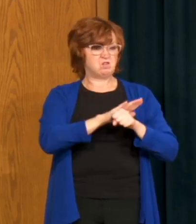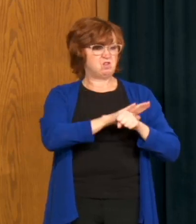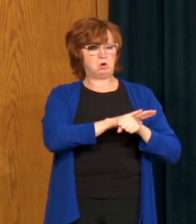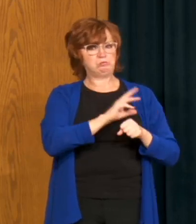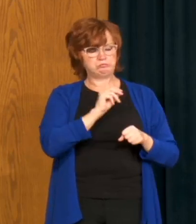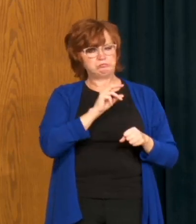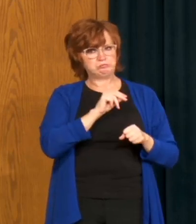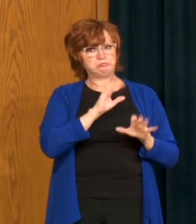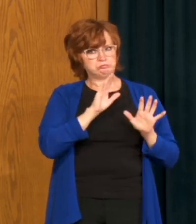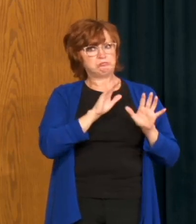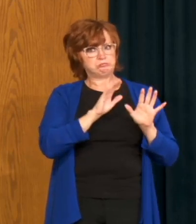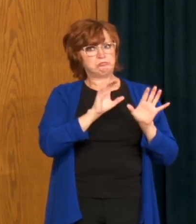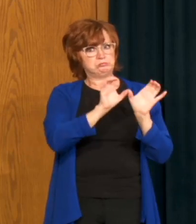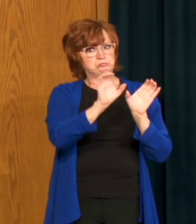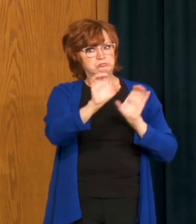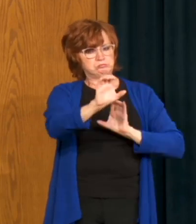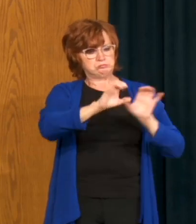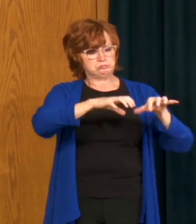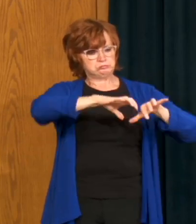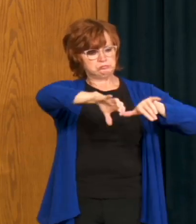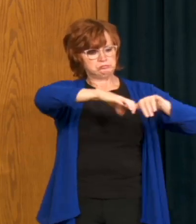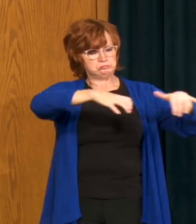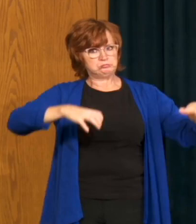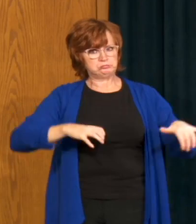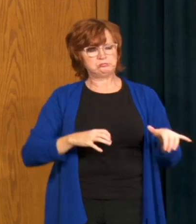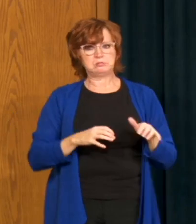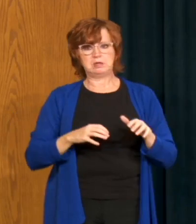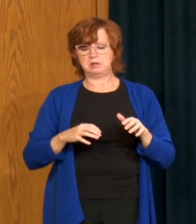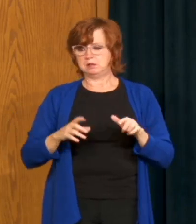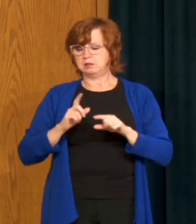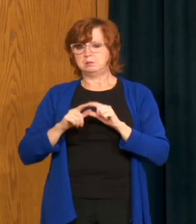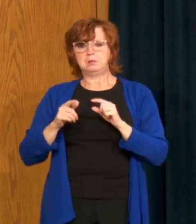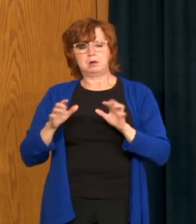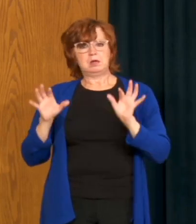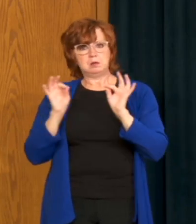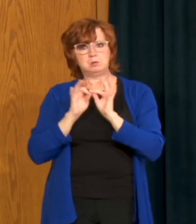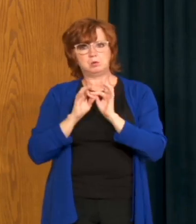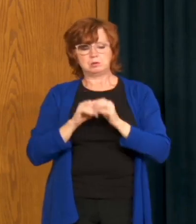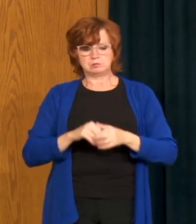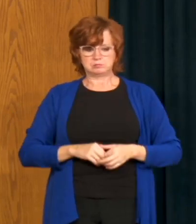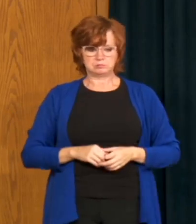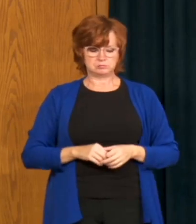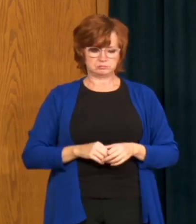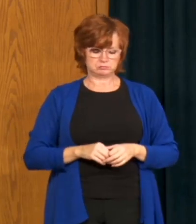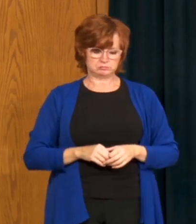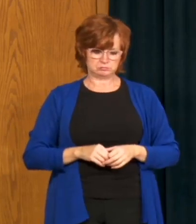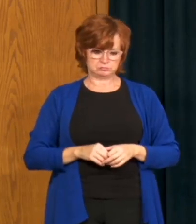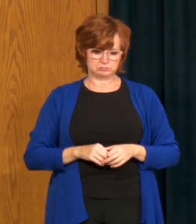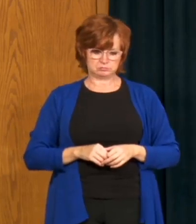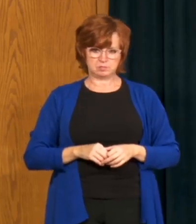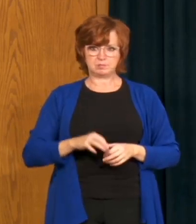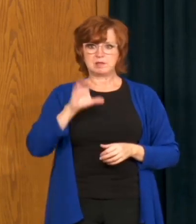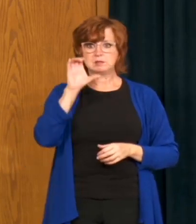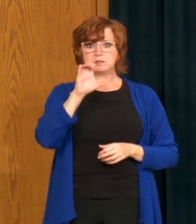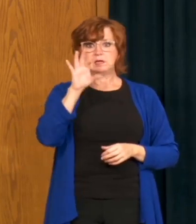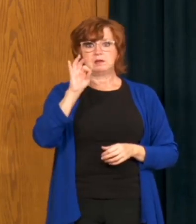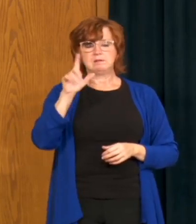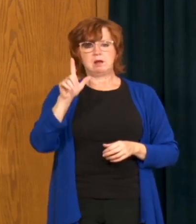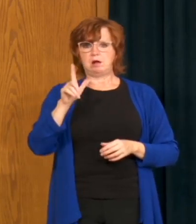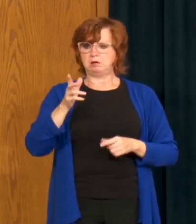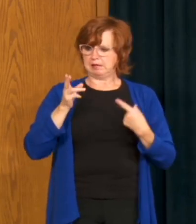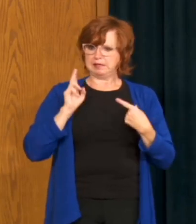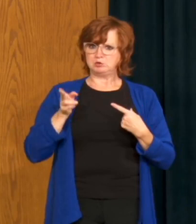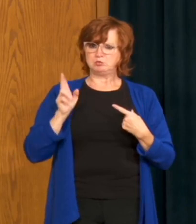economy and to some degree the provincial economy as well. This is a league that is over 100 years old now. We have